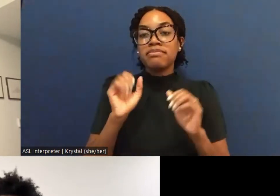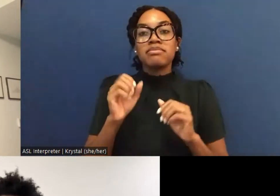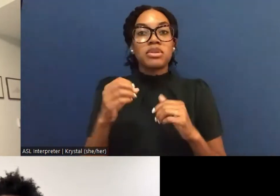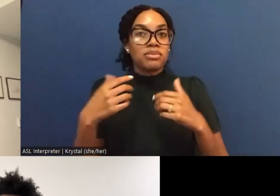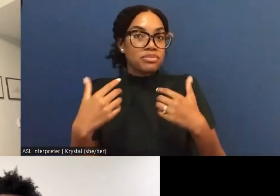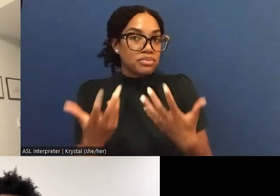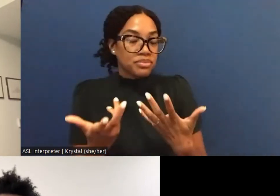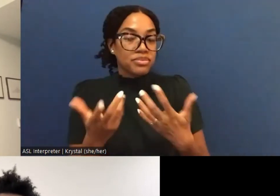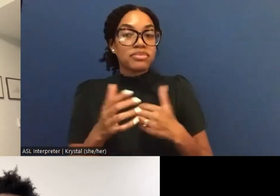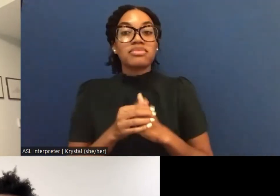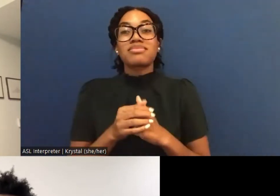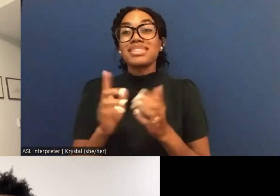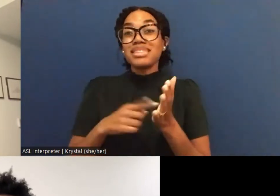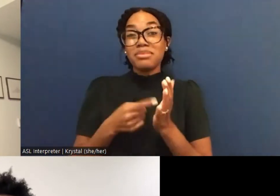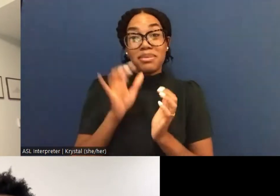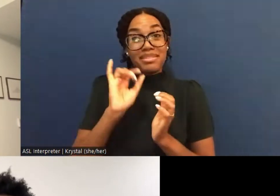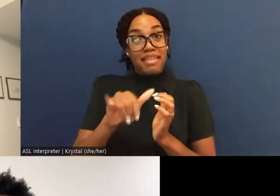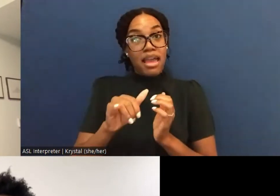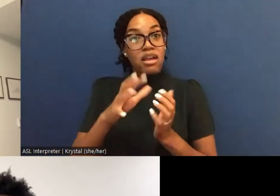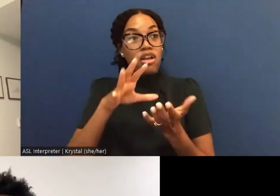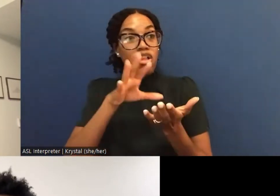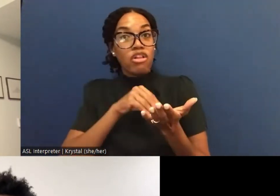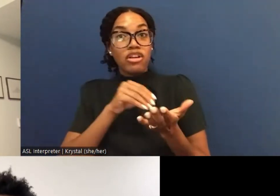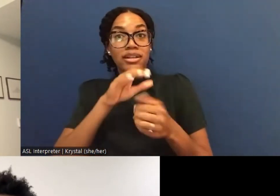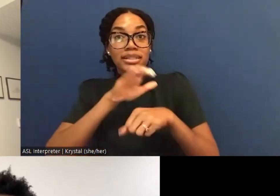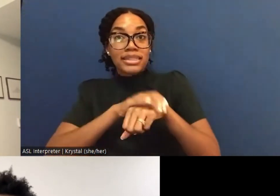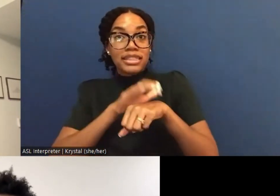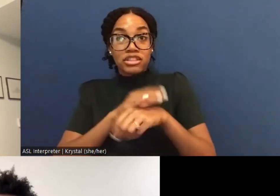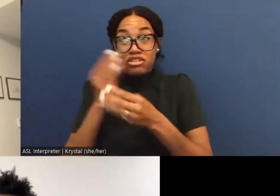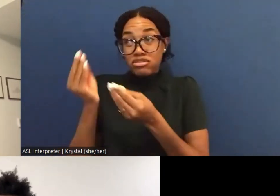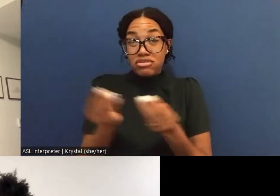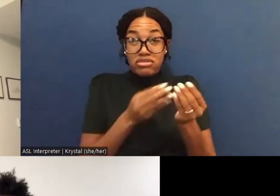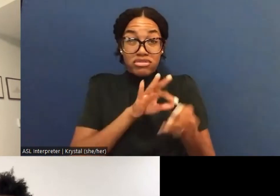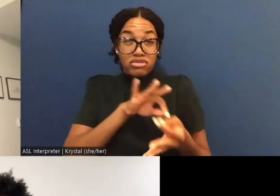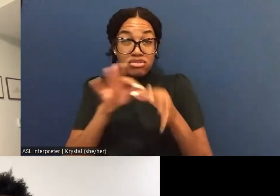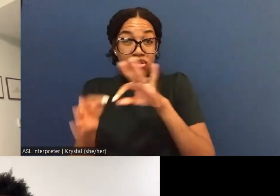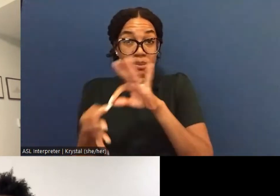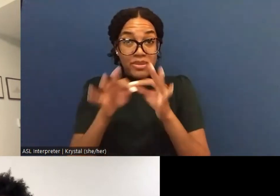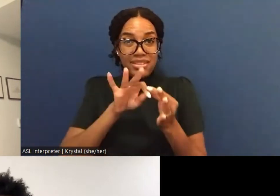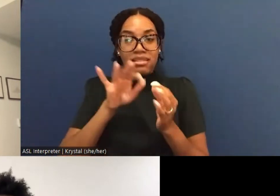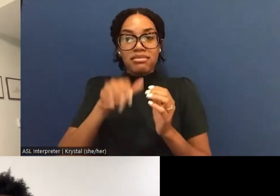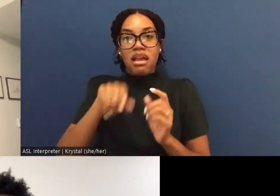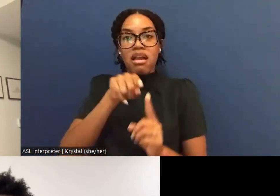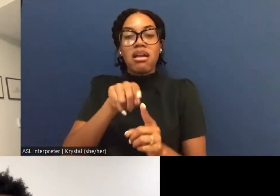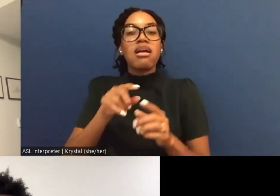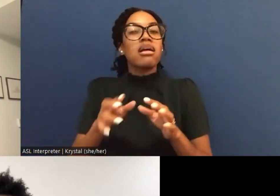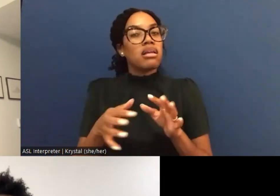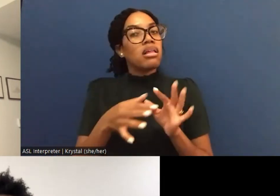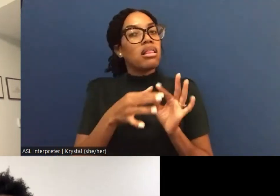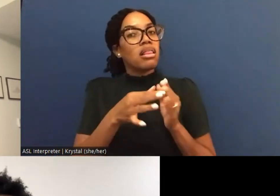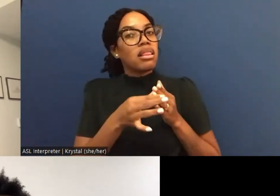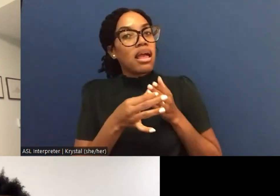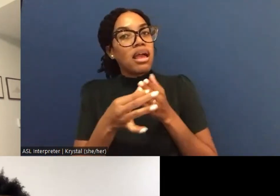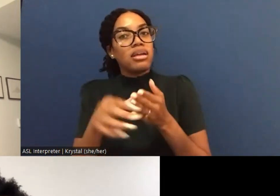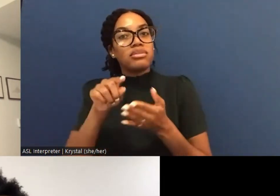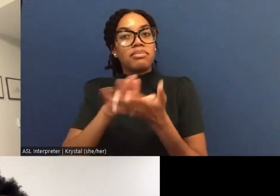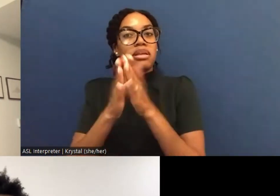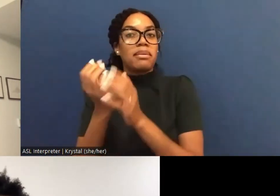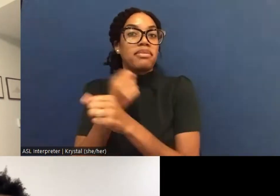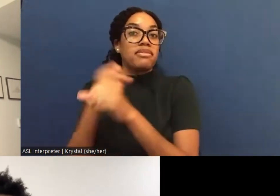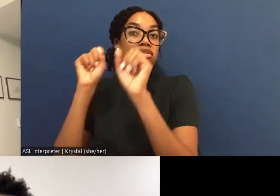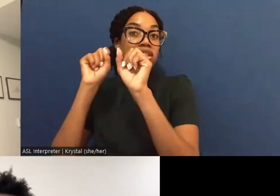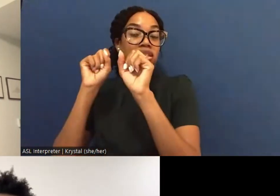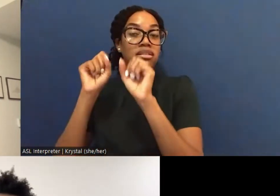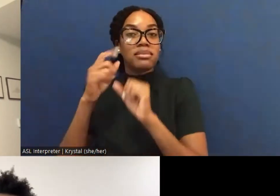sometimes it doesn't, but it does, I think, give us different feeling of inclusion, almost like in these societies that they have these kinds of